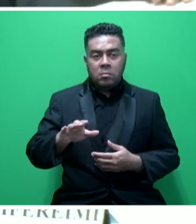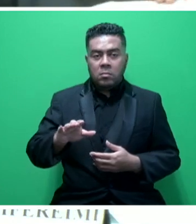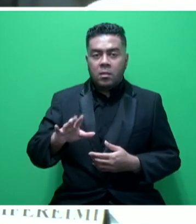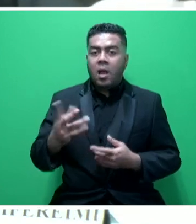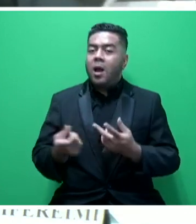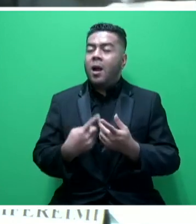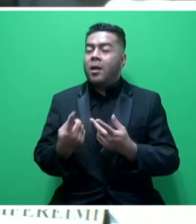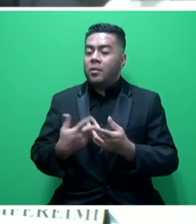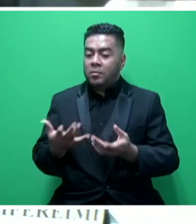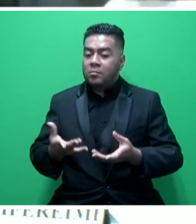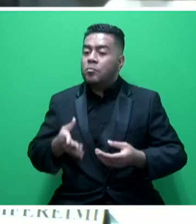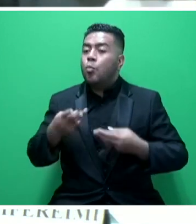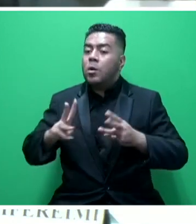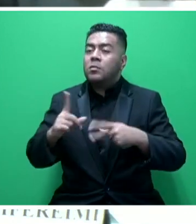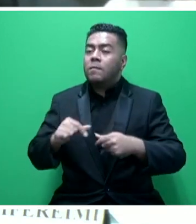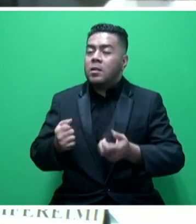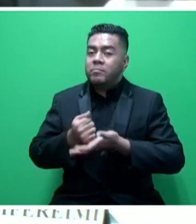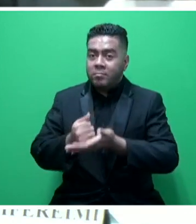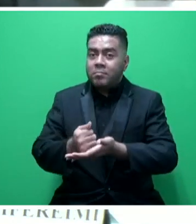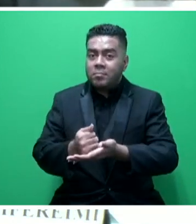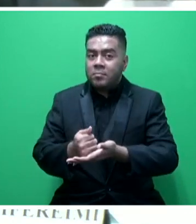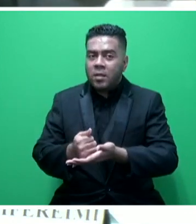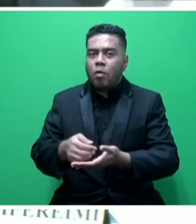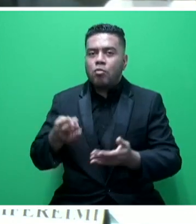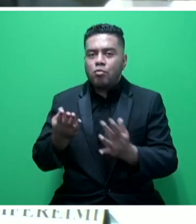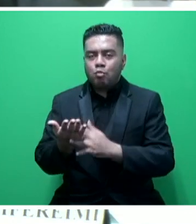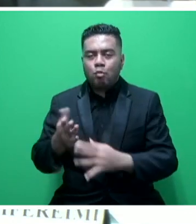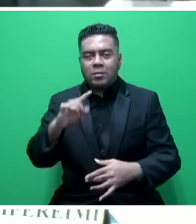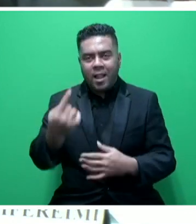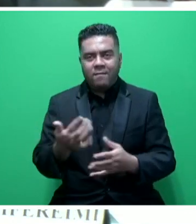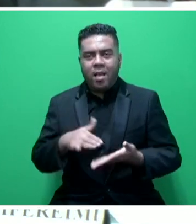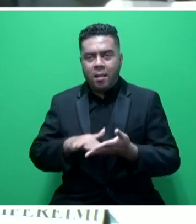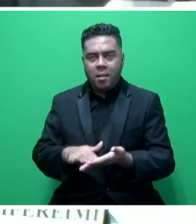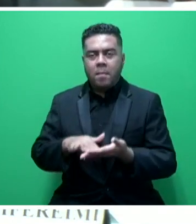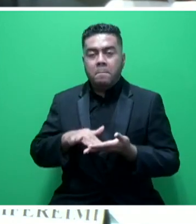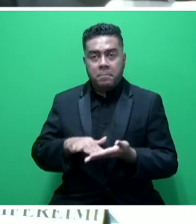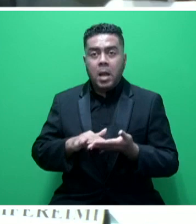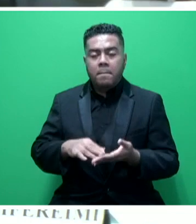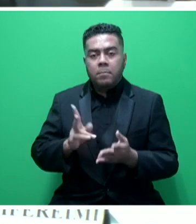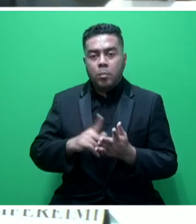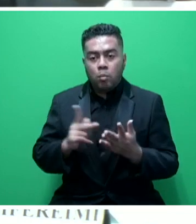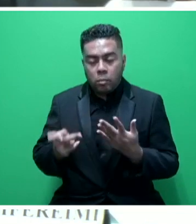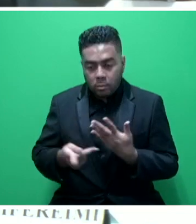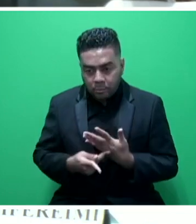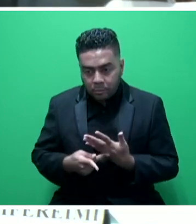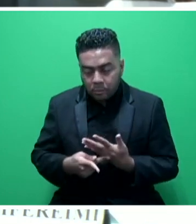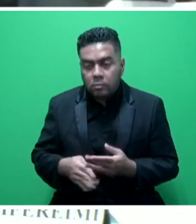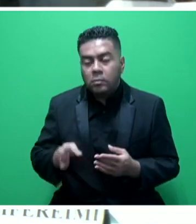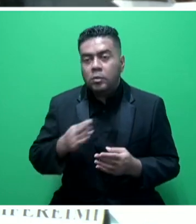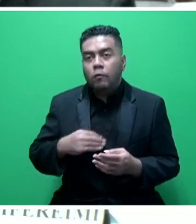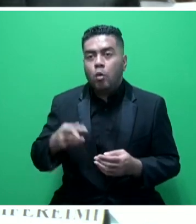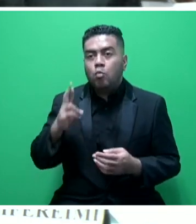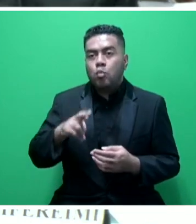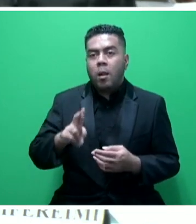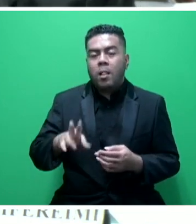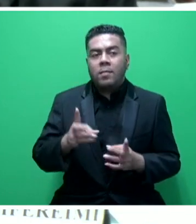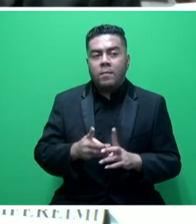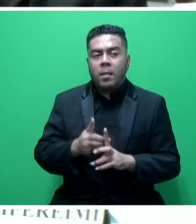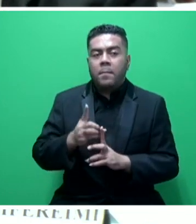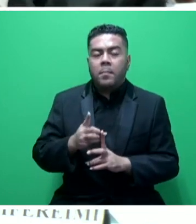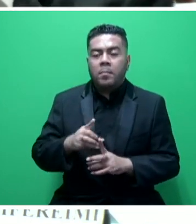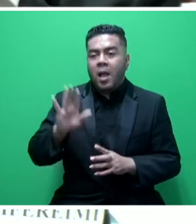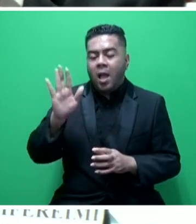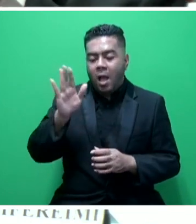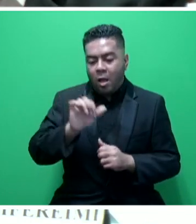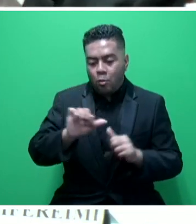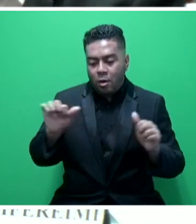other forms of assistance through a self-help program in the Ministry of Rural Development, but of course agriculture, fisheries